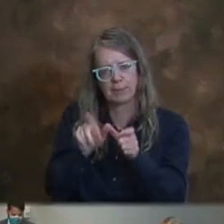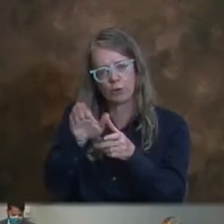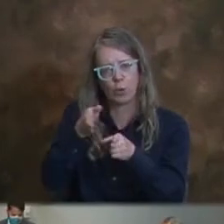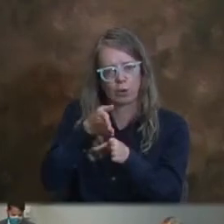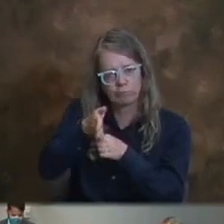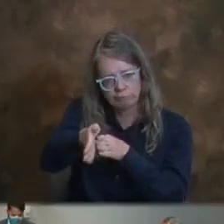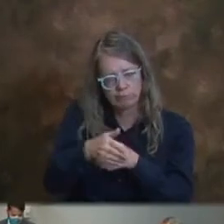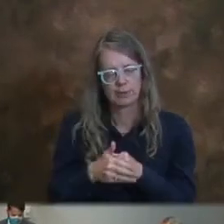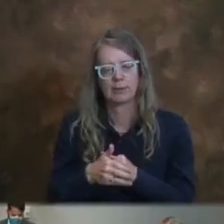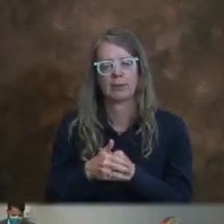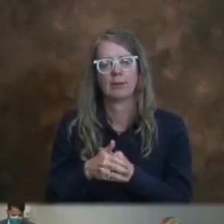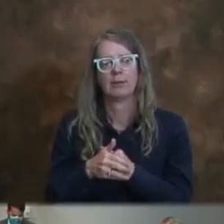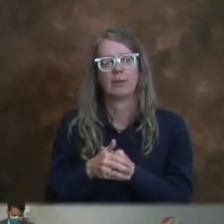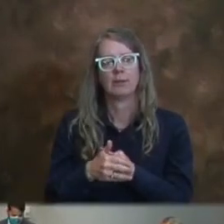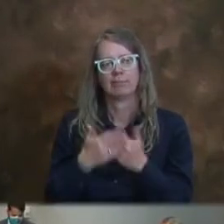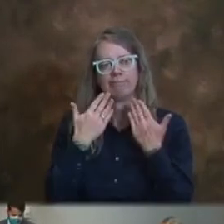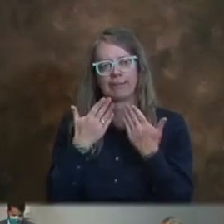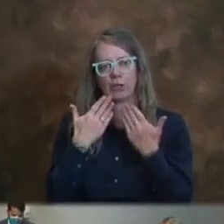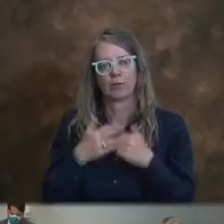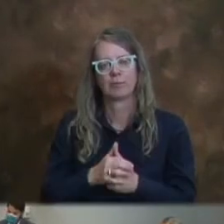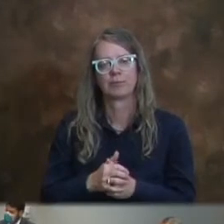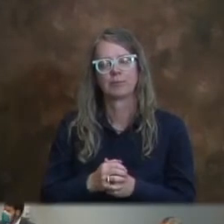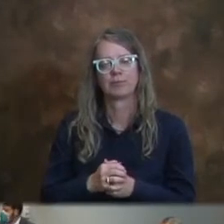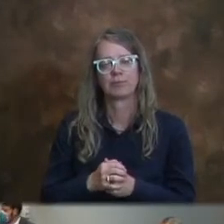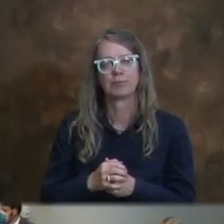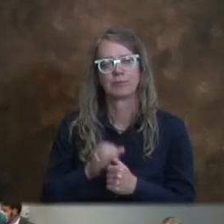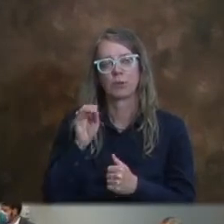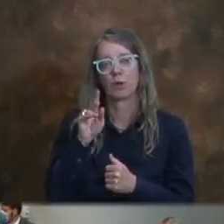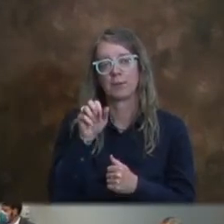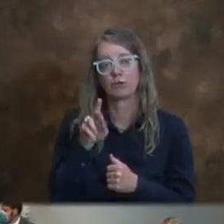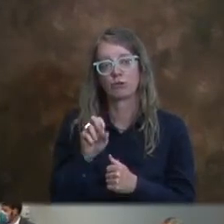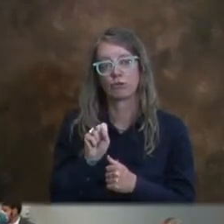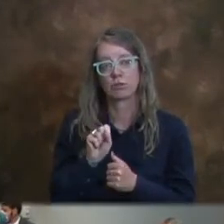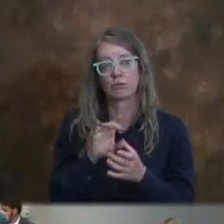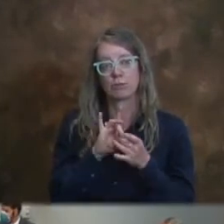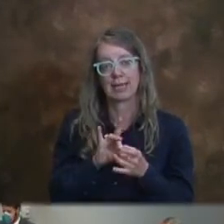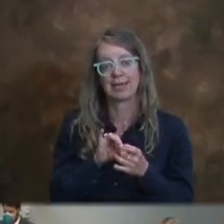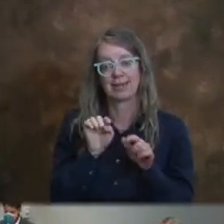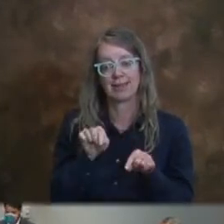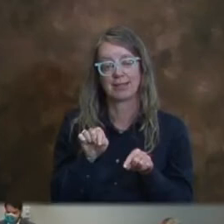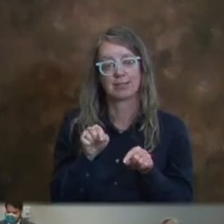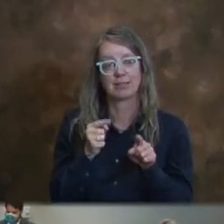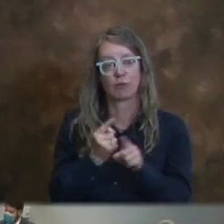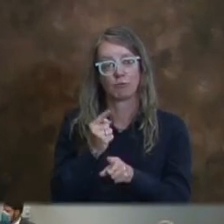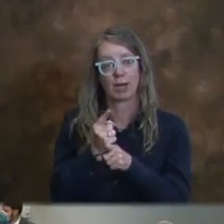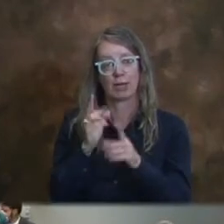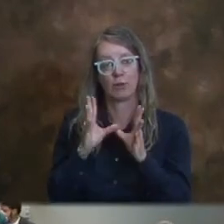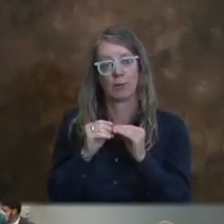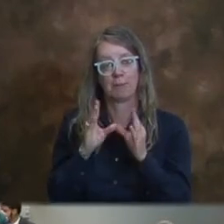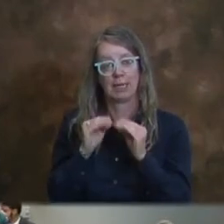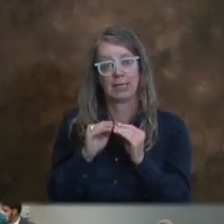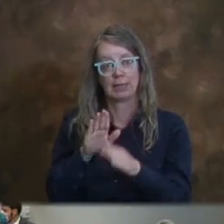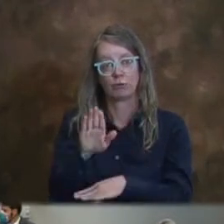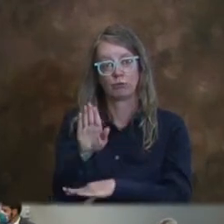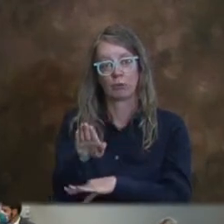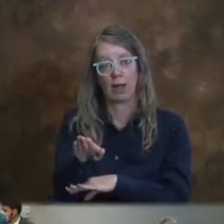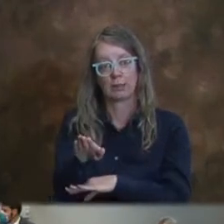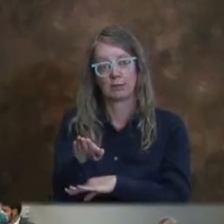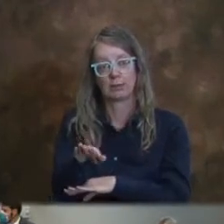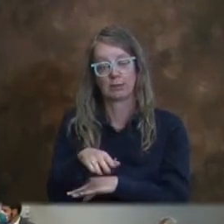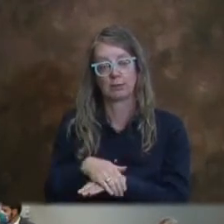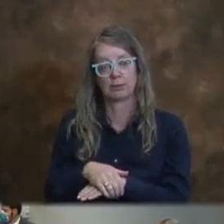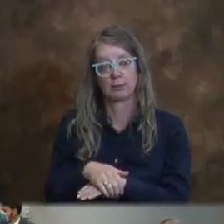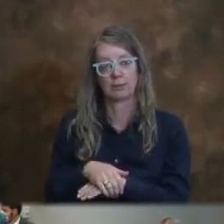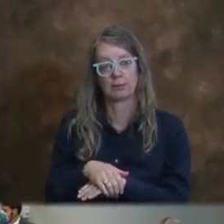appreciate it. Commissioners, related to this, I was reminded for the regular meeting this evening,